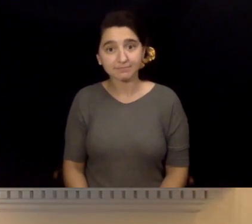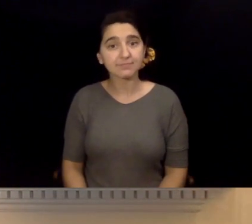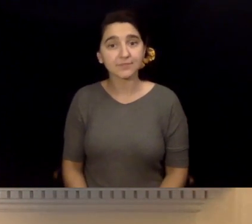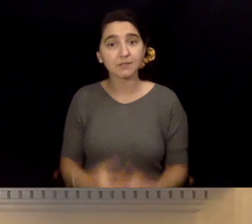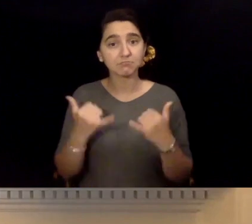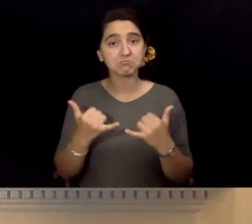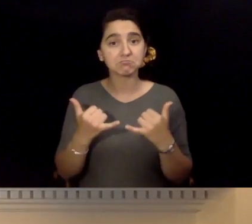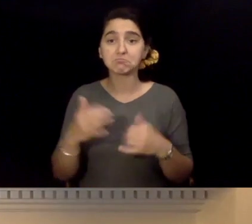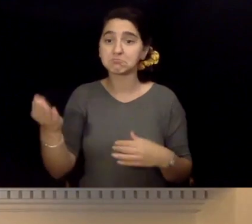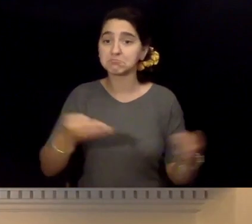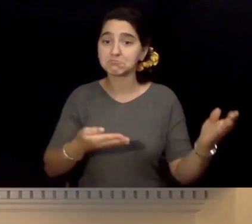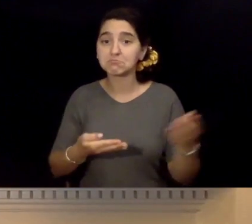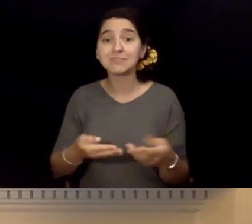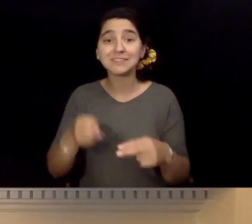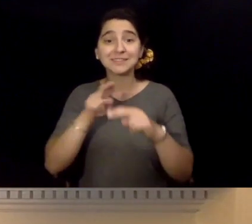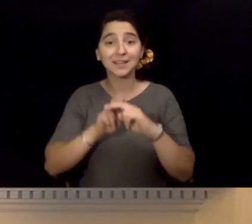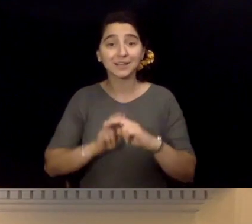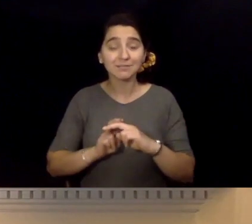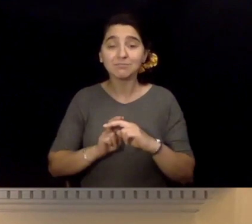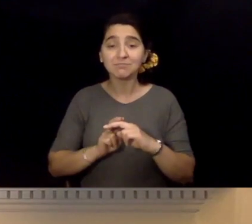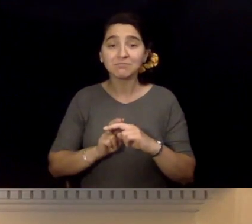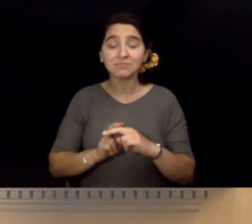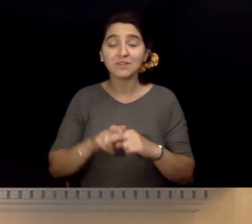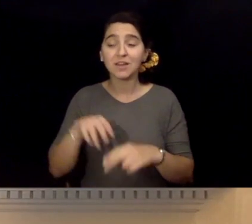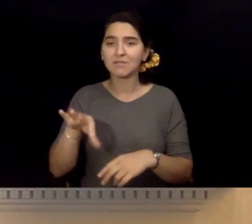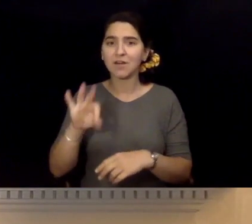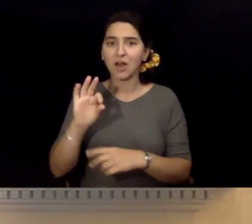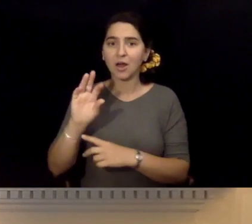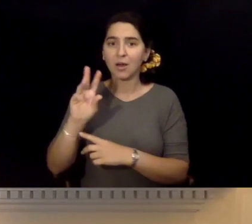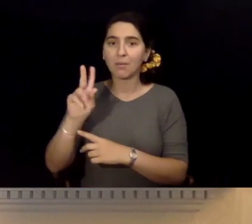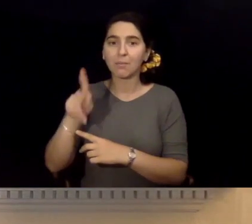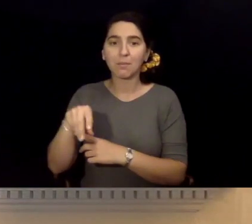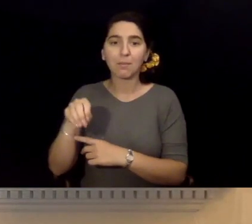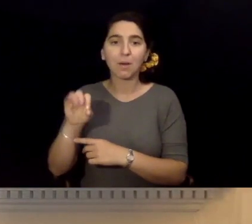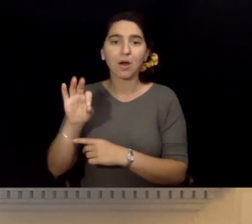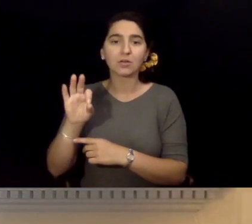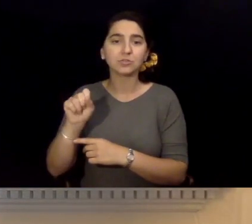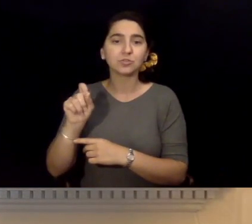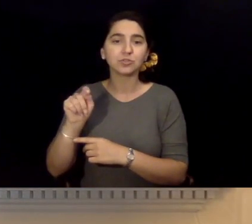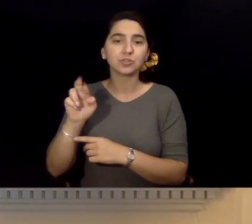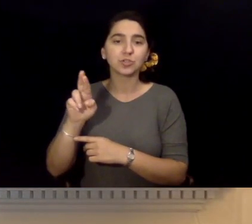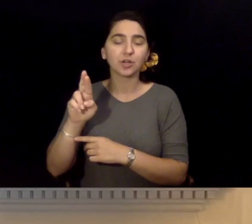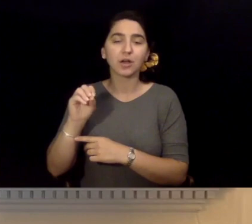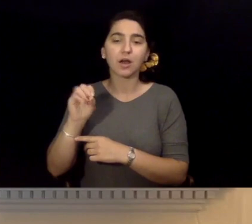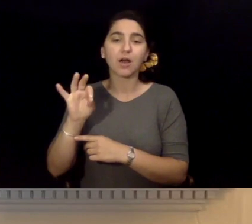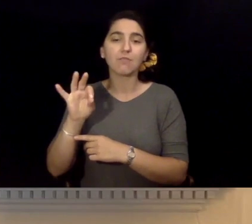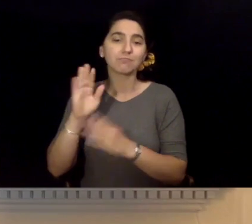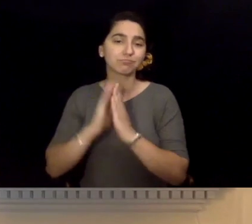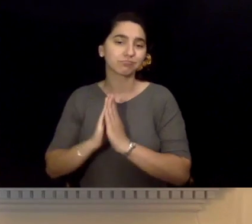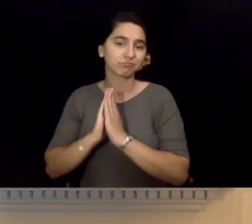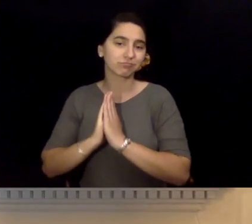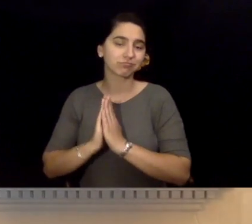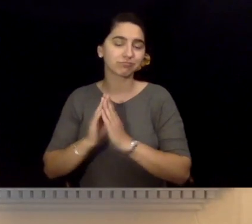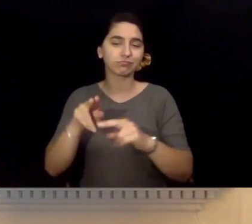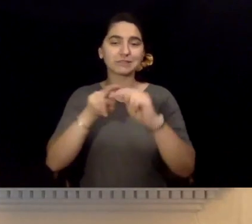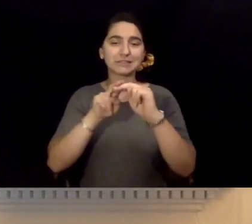to settle in, find a posture of prayer as we begin this time of worship.